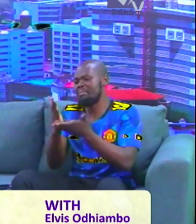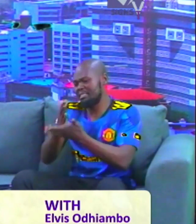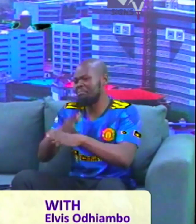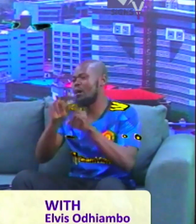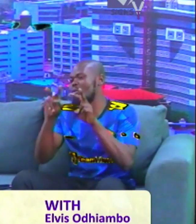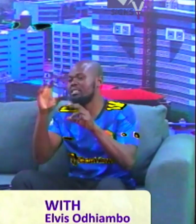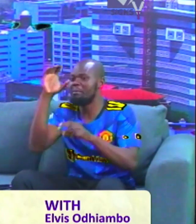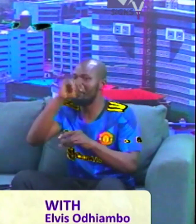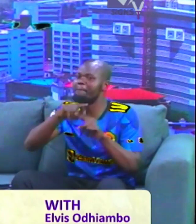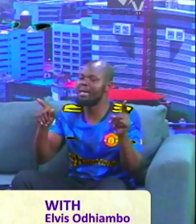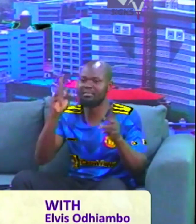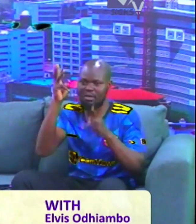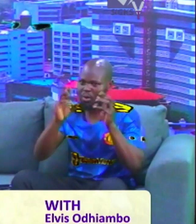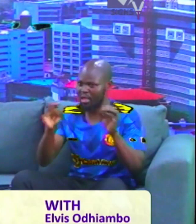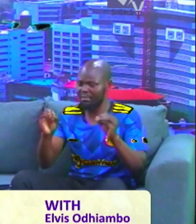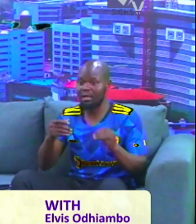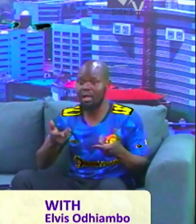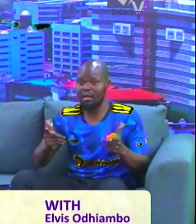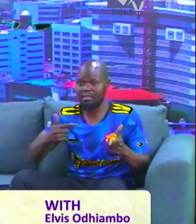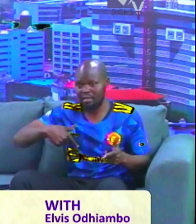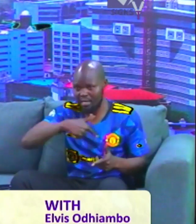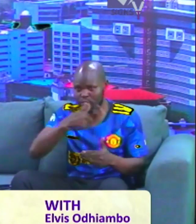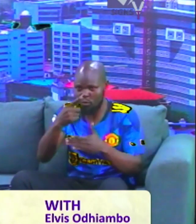guest coming to join us later in the segment. Right.